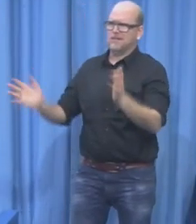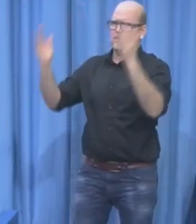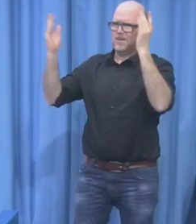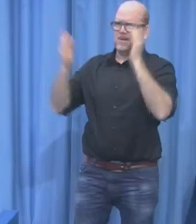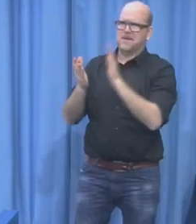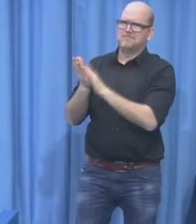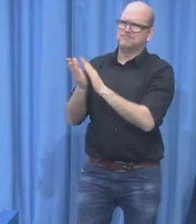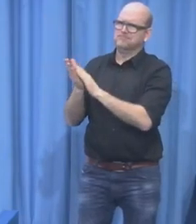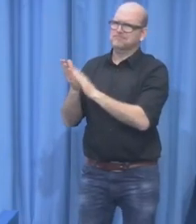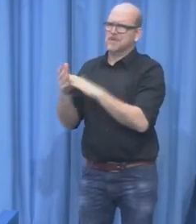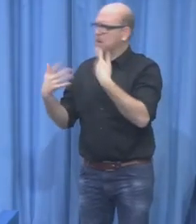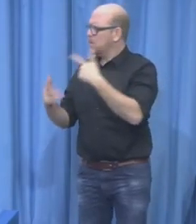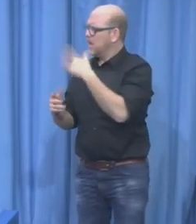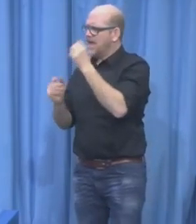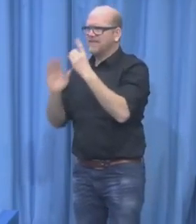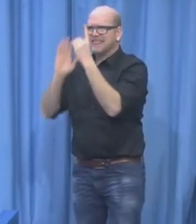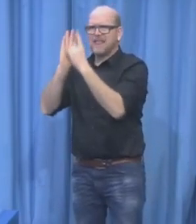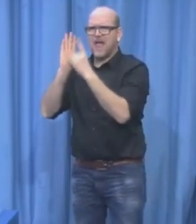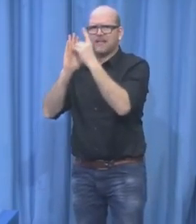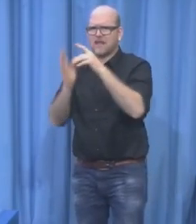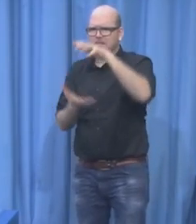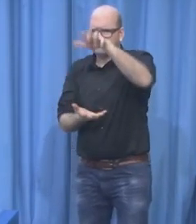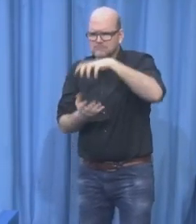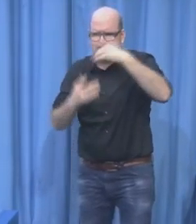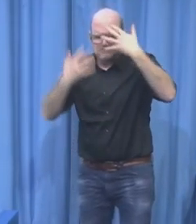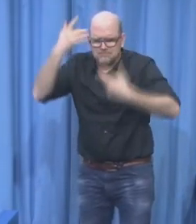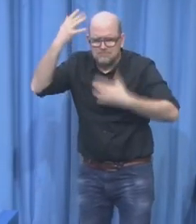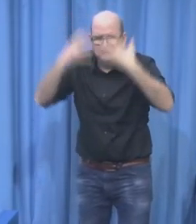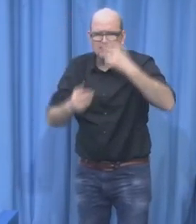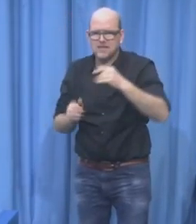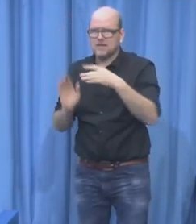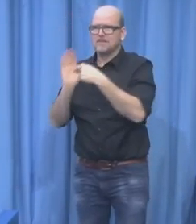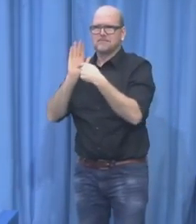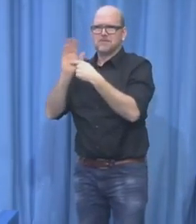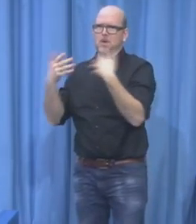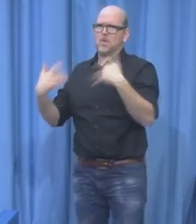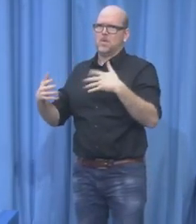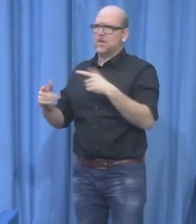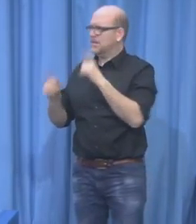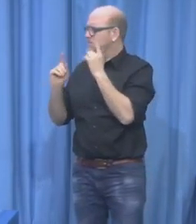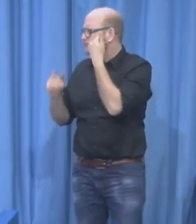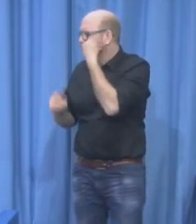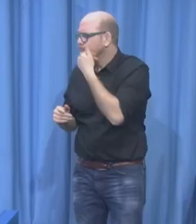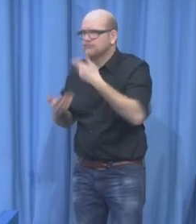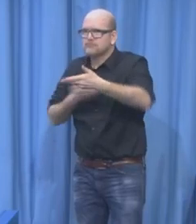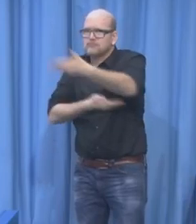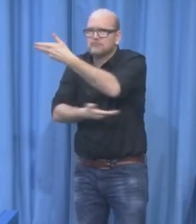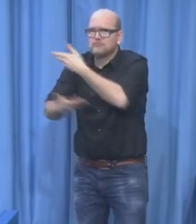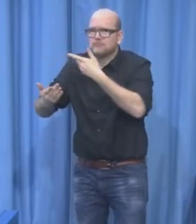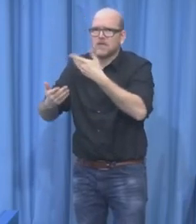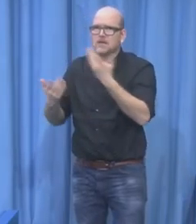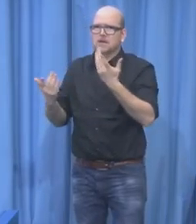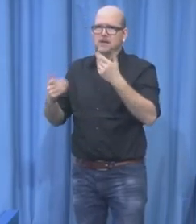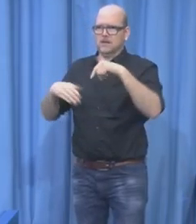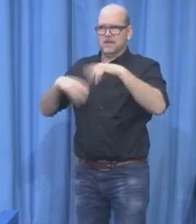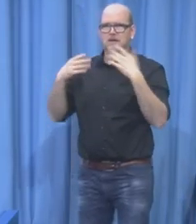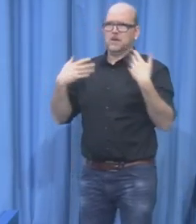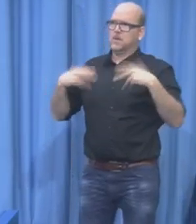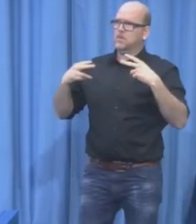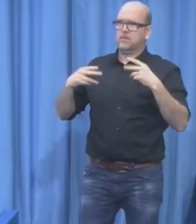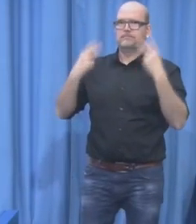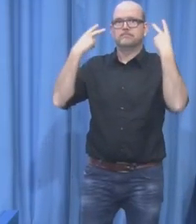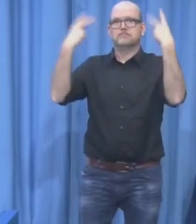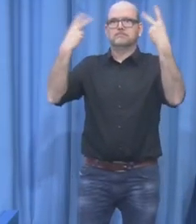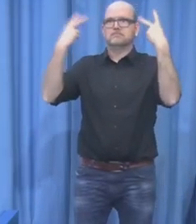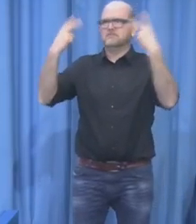this data because this is treasure what you have. Thank you. For us. Thank you. And now Laura